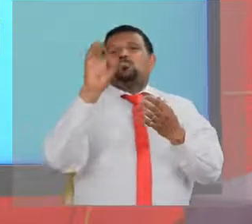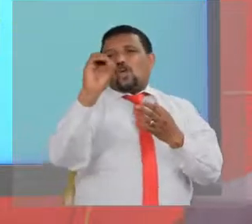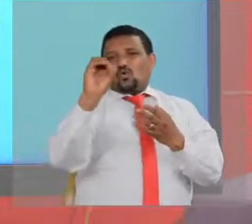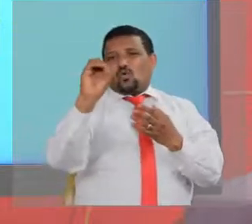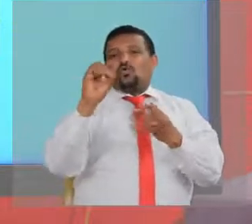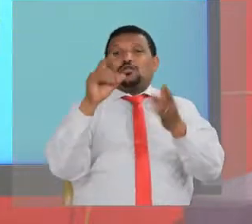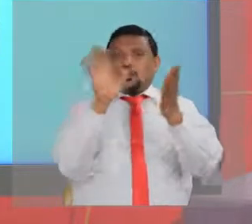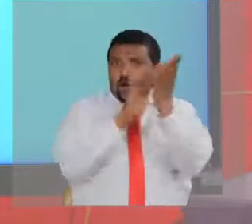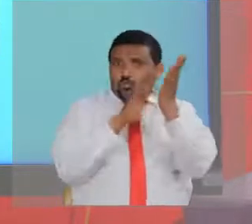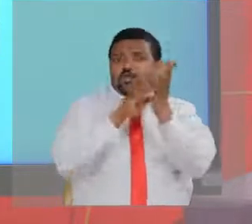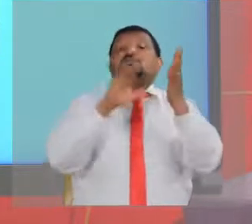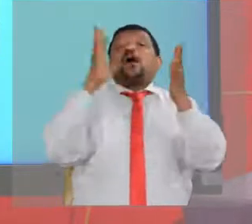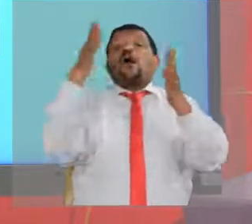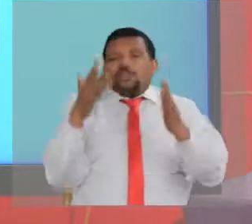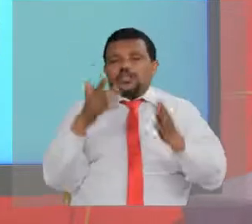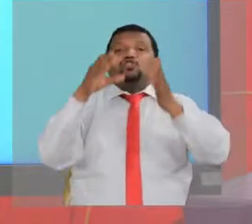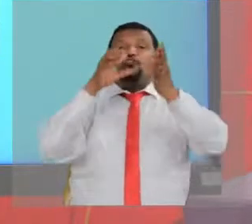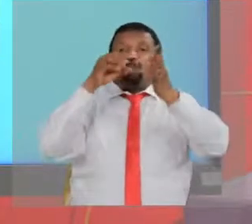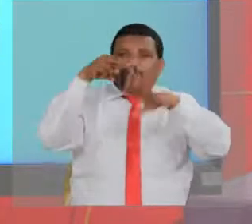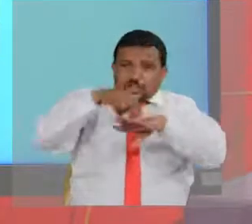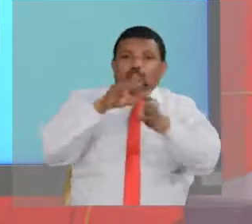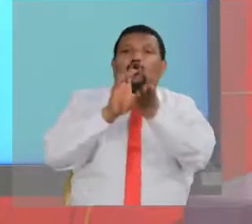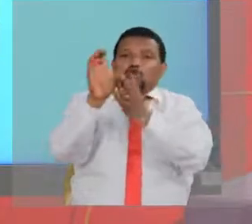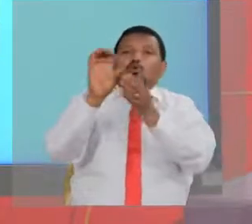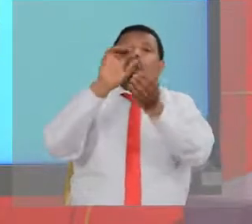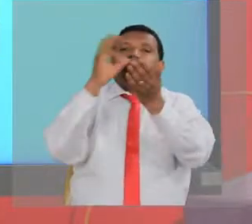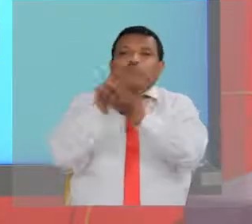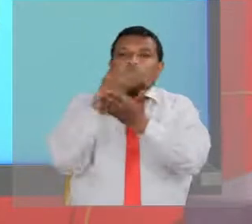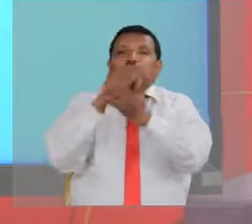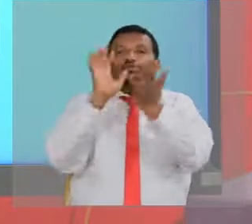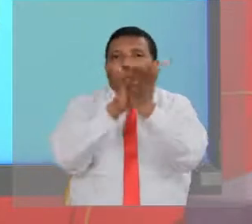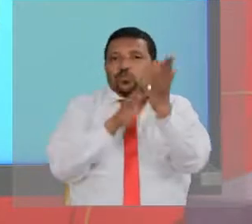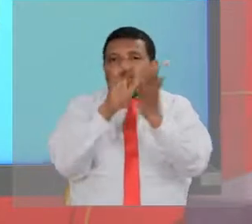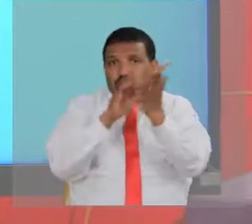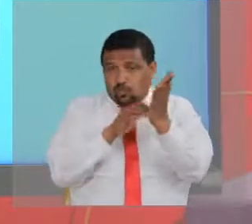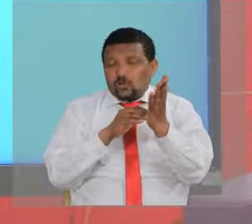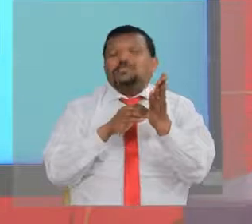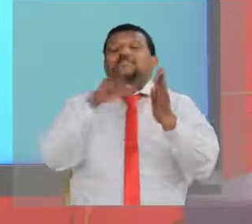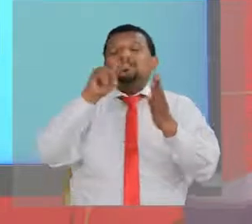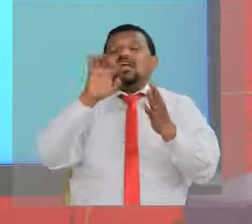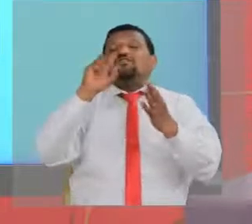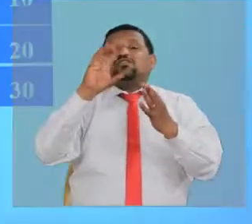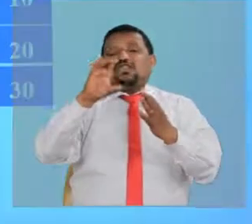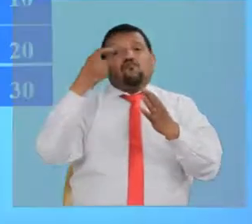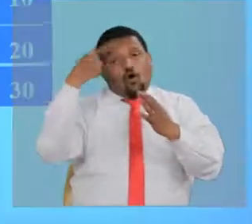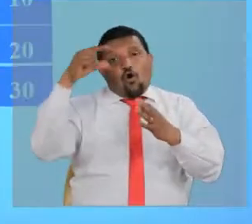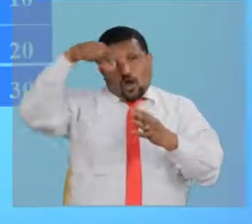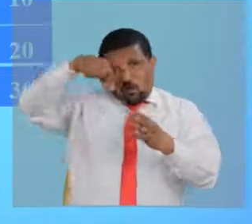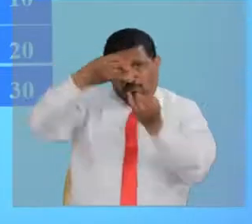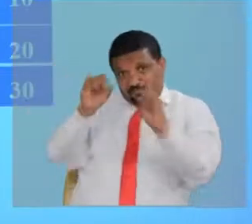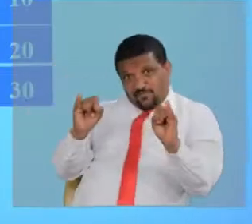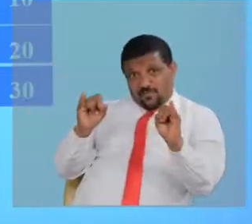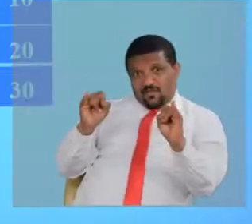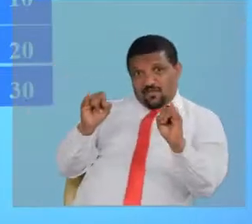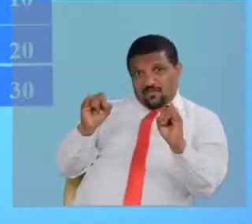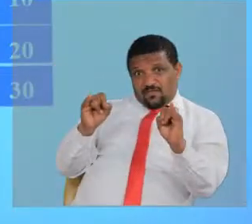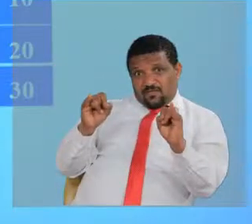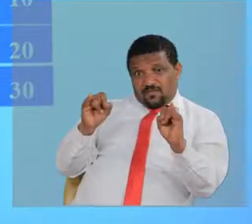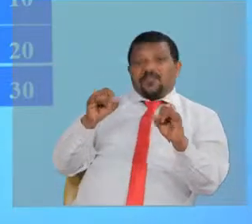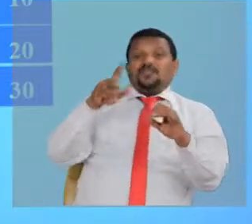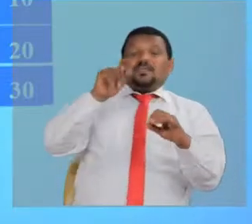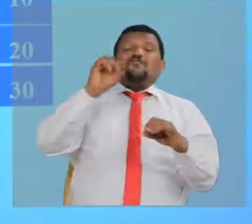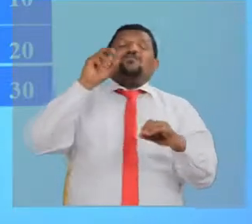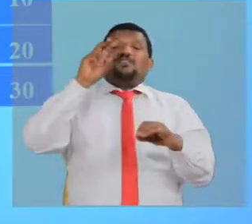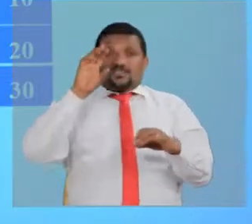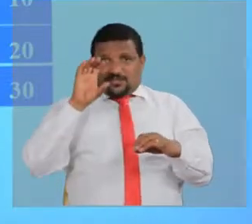when we calculate the average fixed cost of production, it is calculated by dividing TFC for Q. So, if the TFC